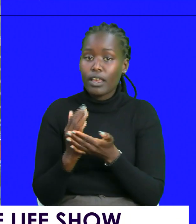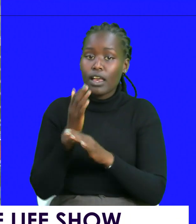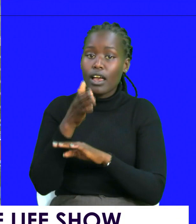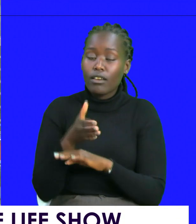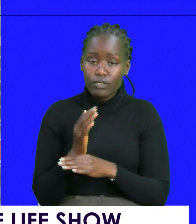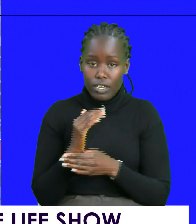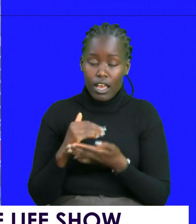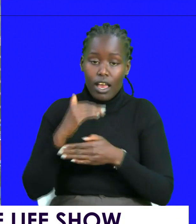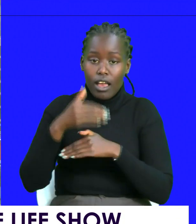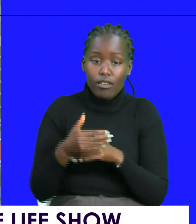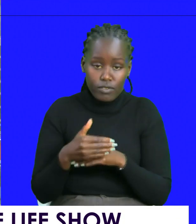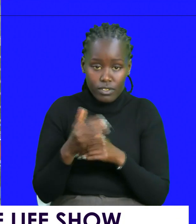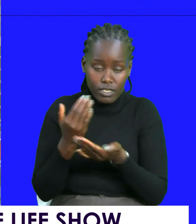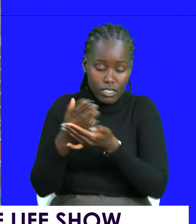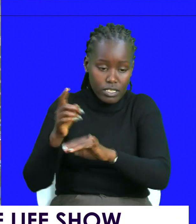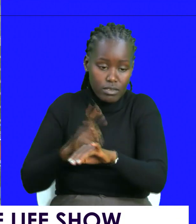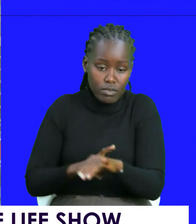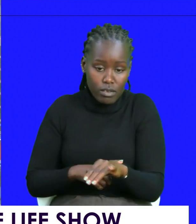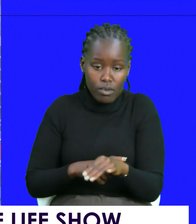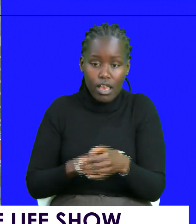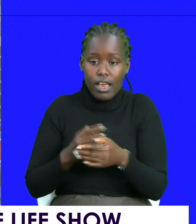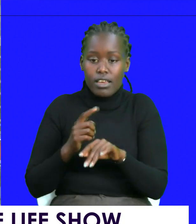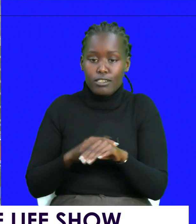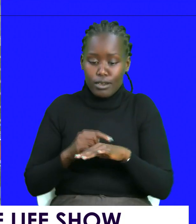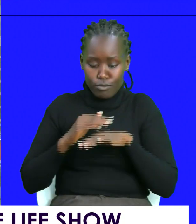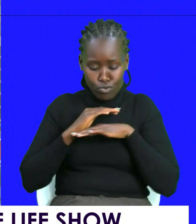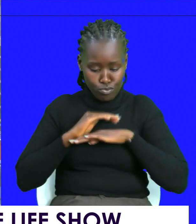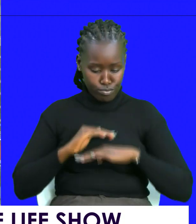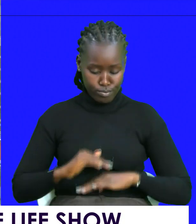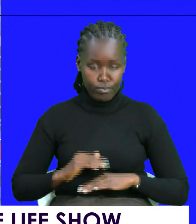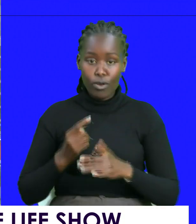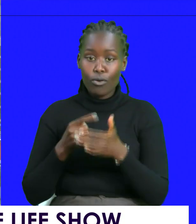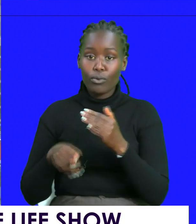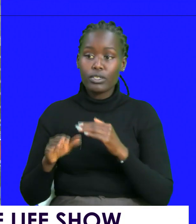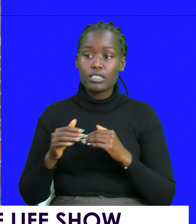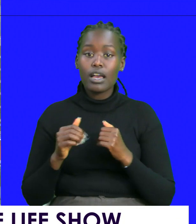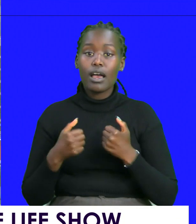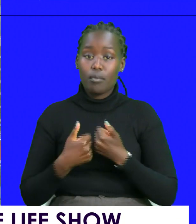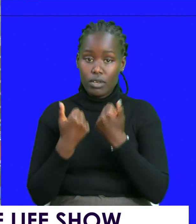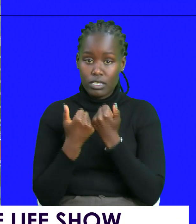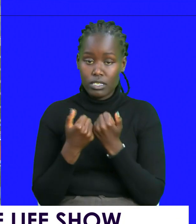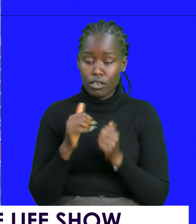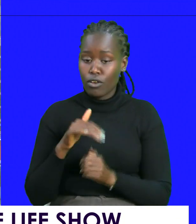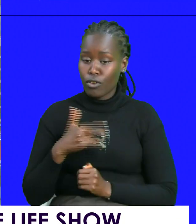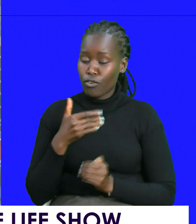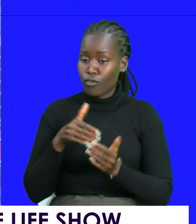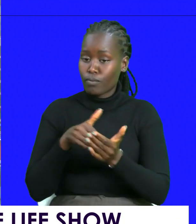time, once the anger has come down, what happens? You feel